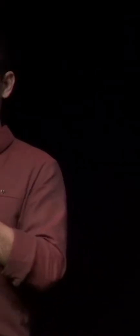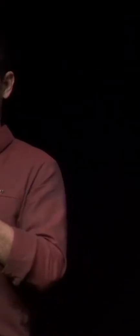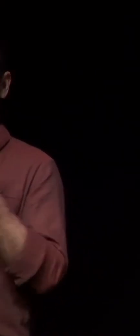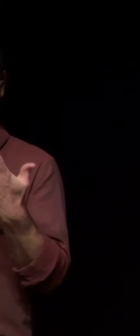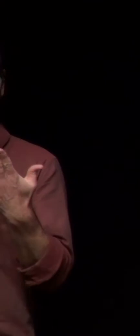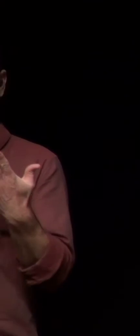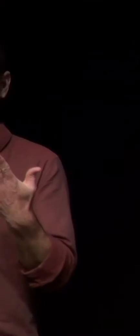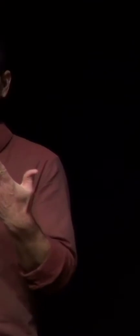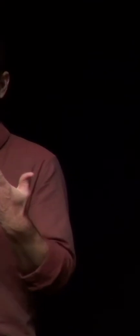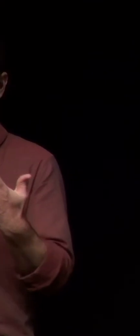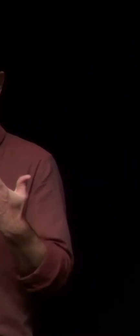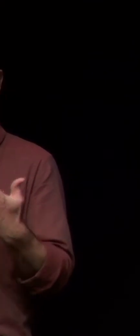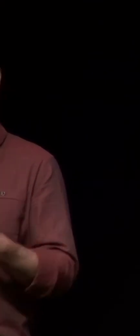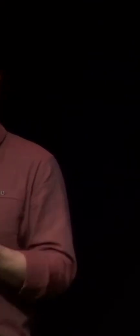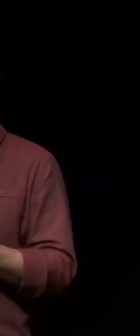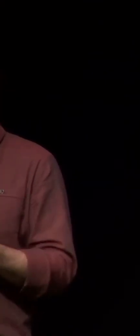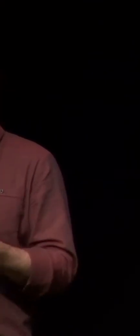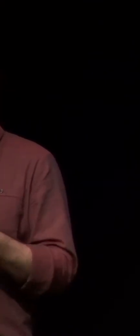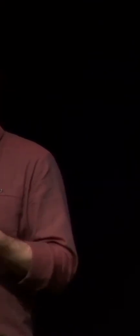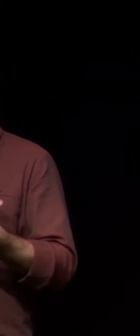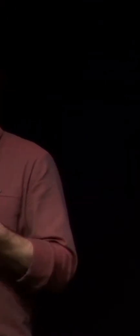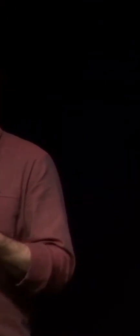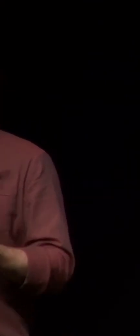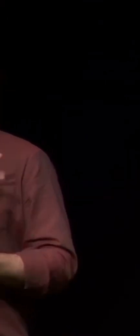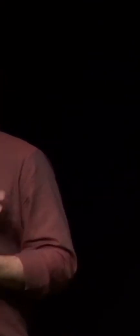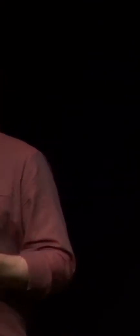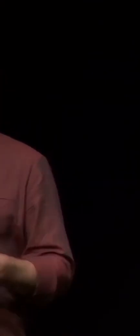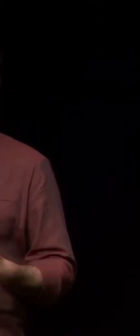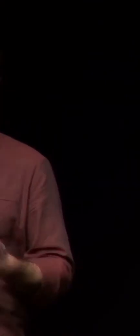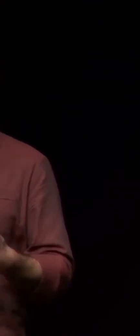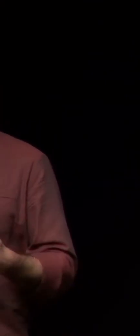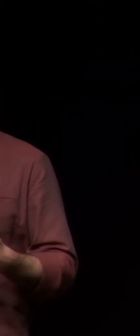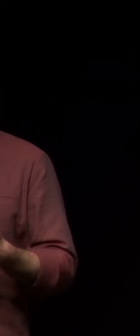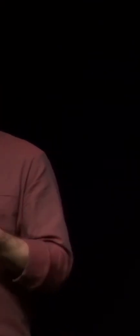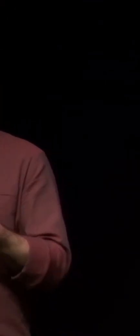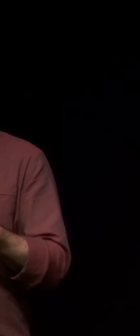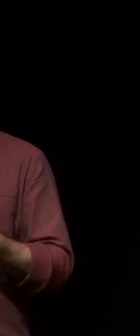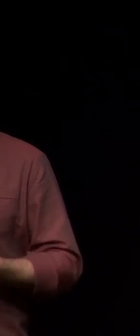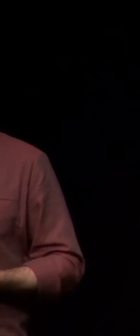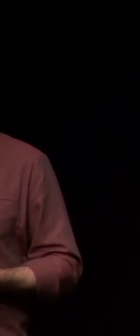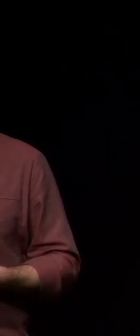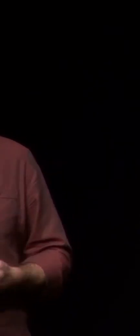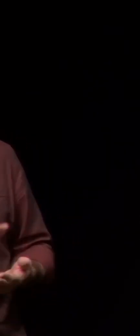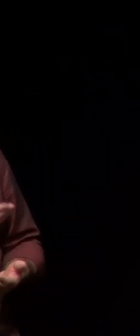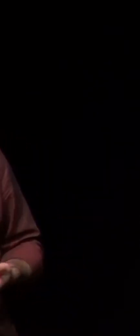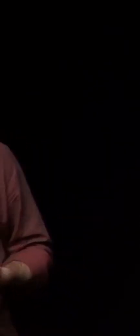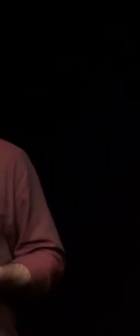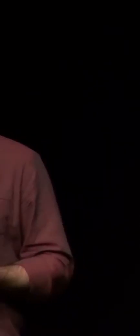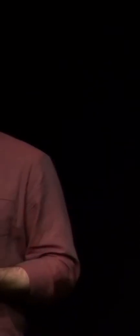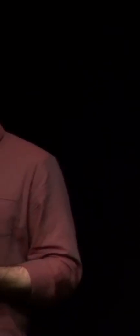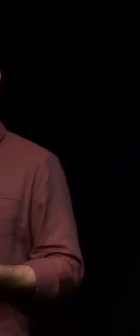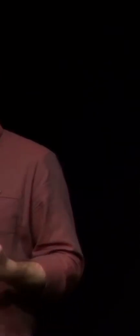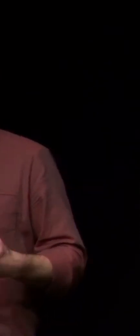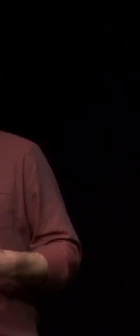document. The UN Convention. And I'm not sure what the status is, Steve, of where we're moving on the